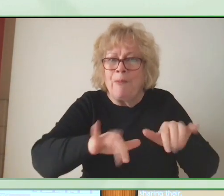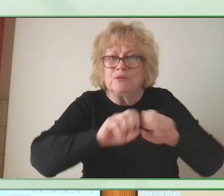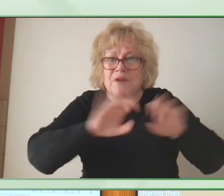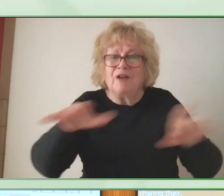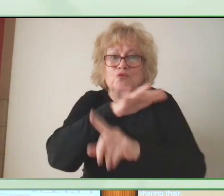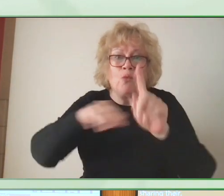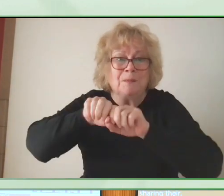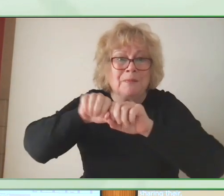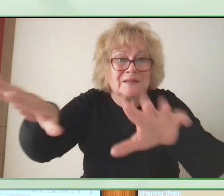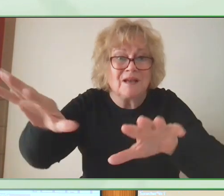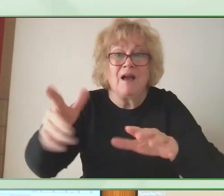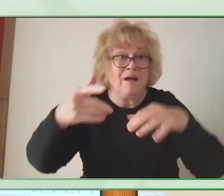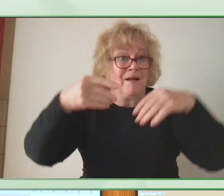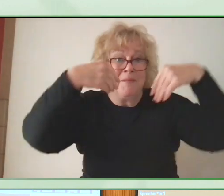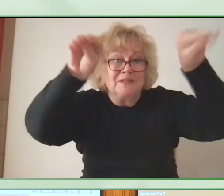continuous support for them.